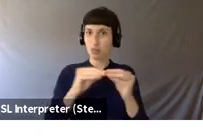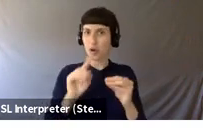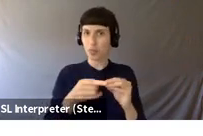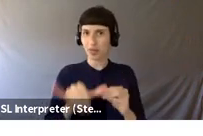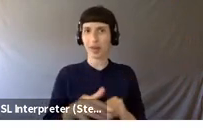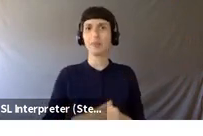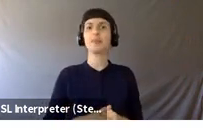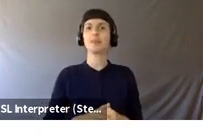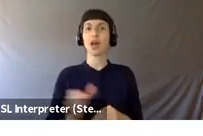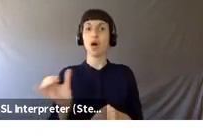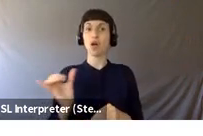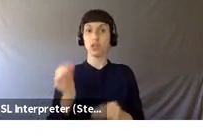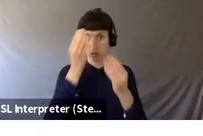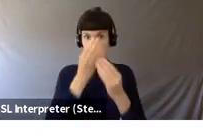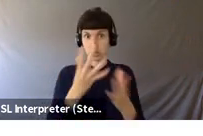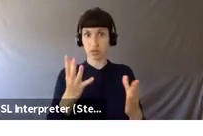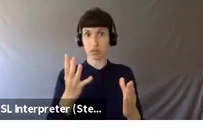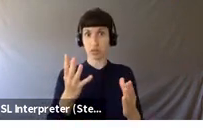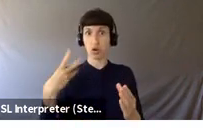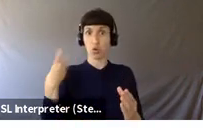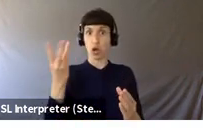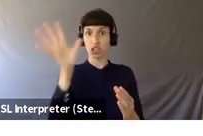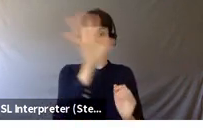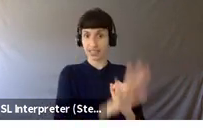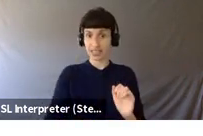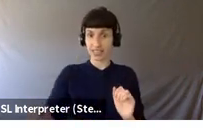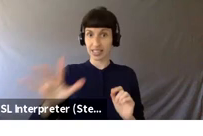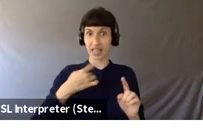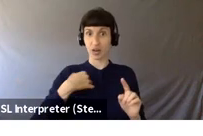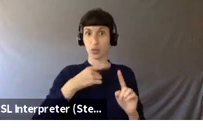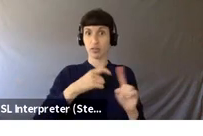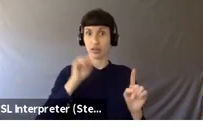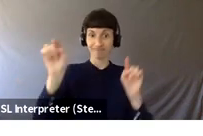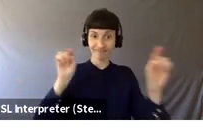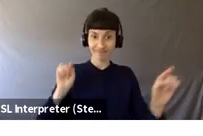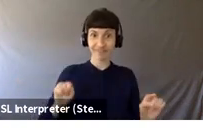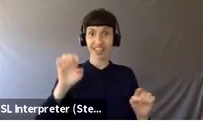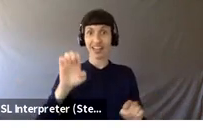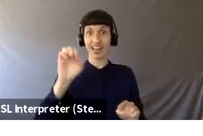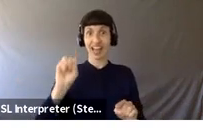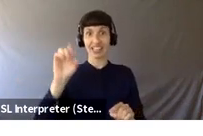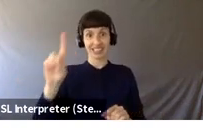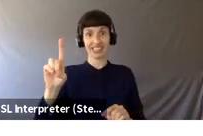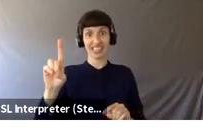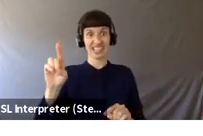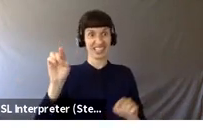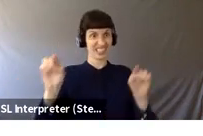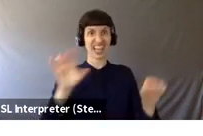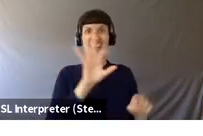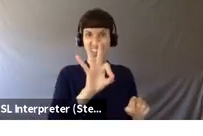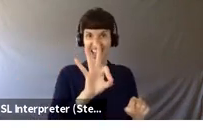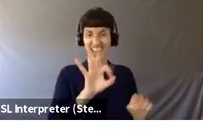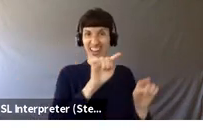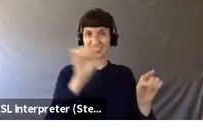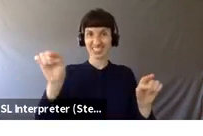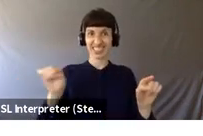Also to note that we are from all over the state on this project. We're the Association of ESDs. All 9 ESDs are represented. And remember,